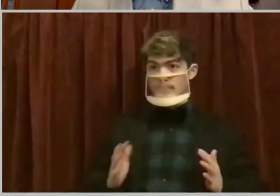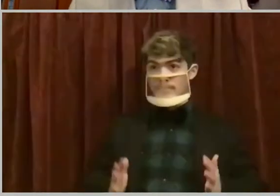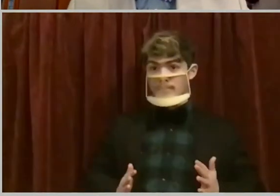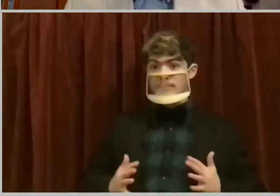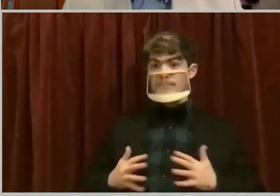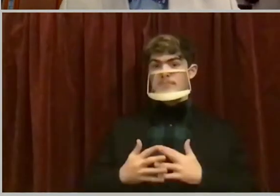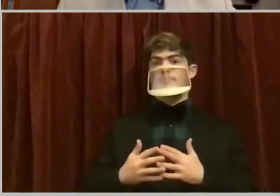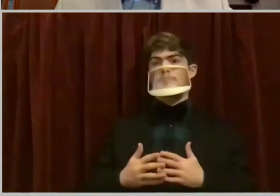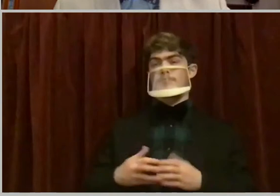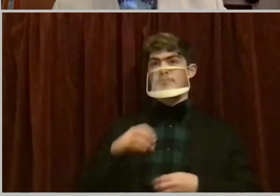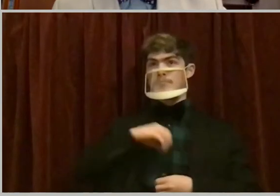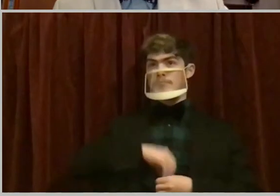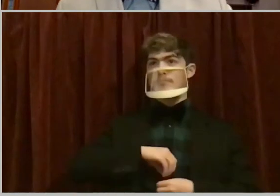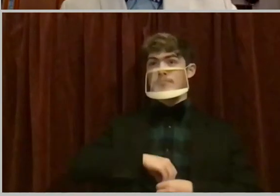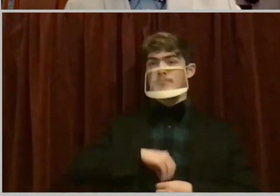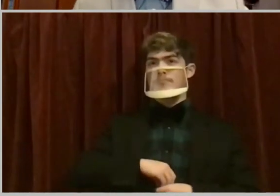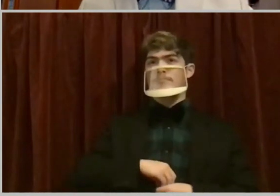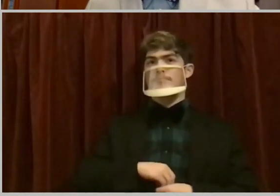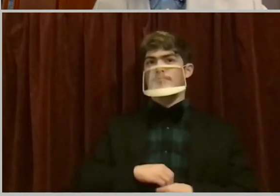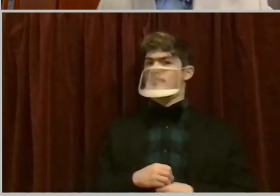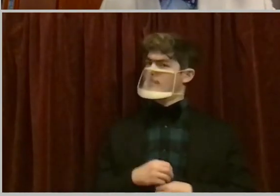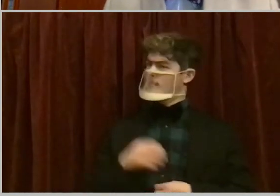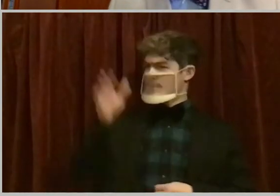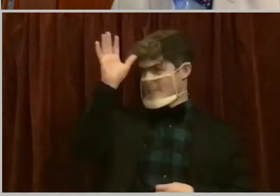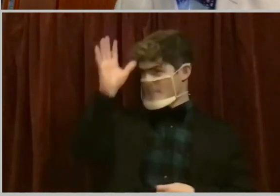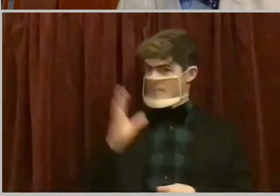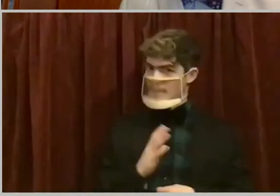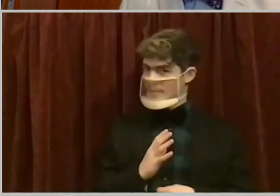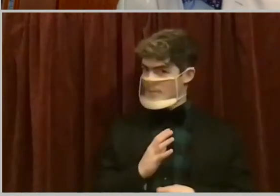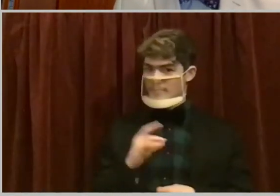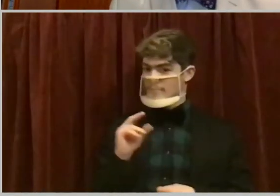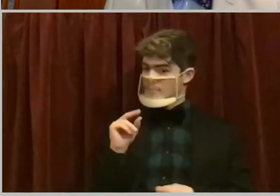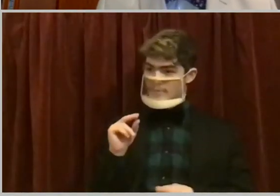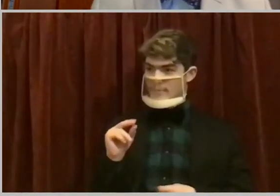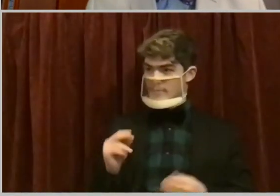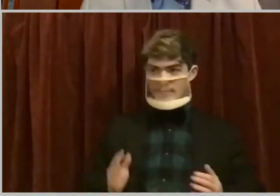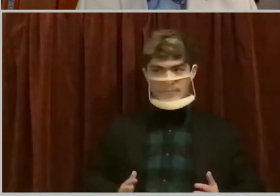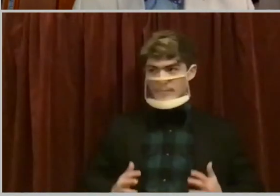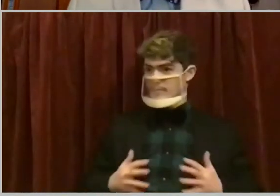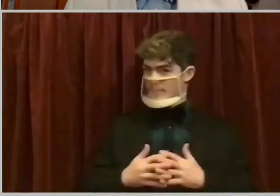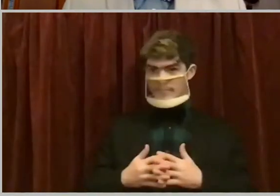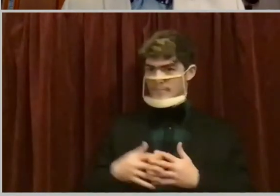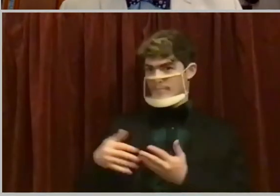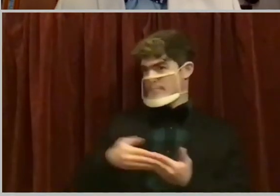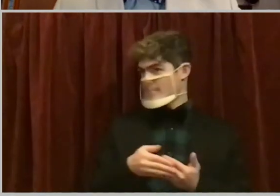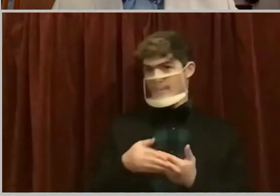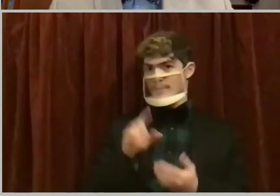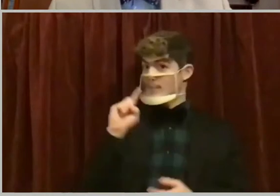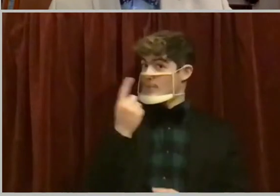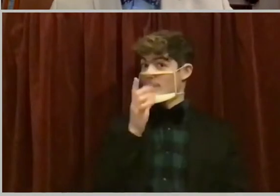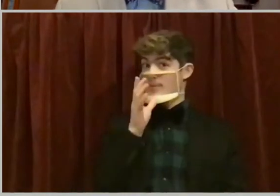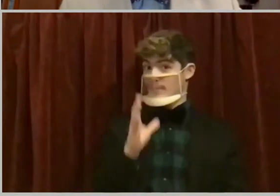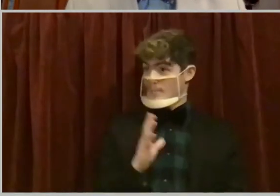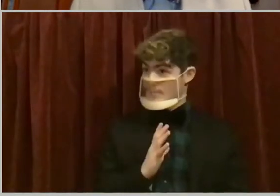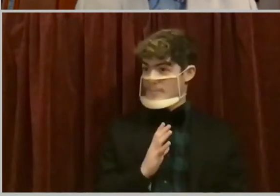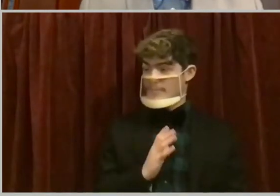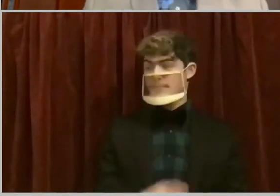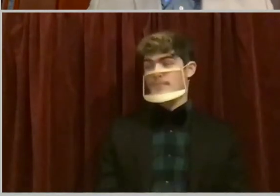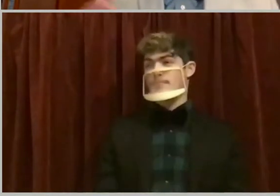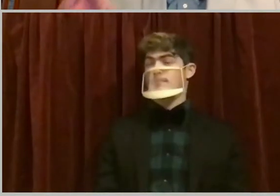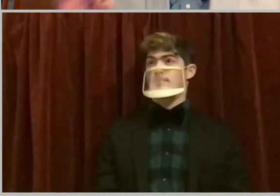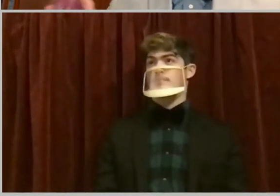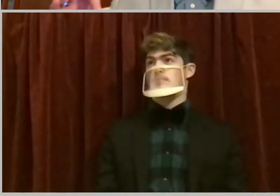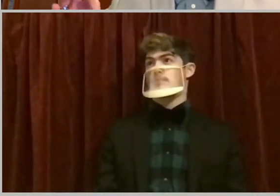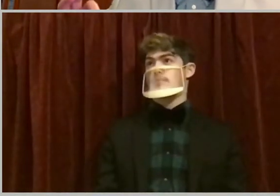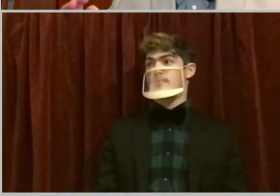feminine, usually. I mean, after all, men don't get pregnant, don't have babies. Only females are capable of doing such a thing.